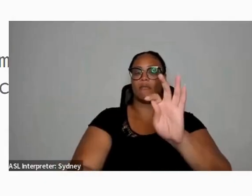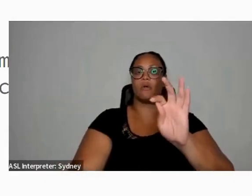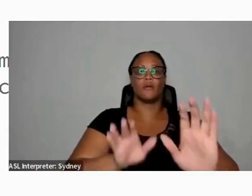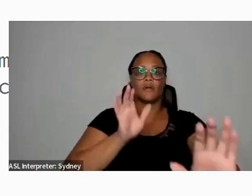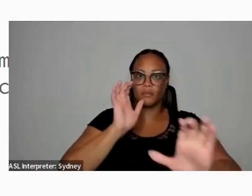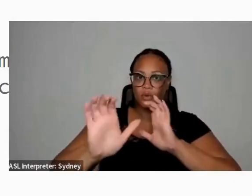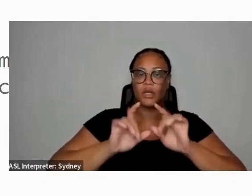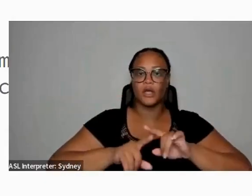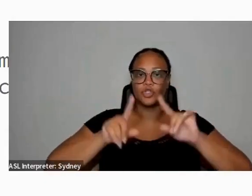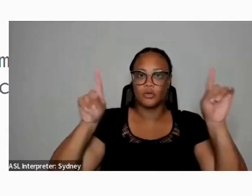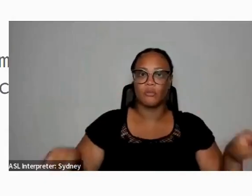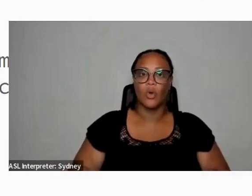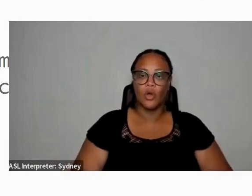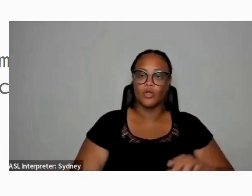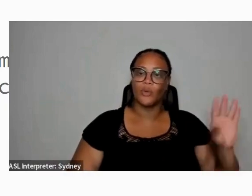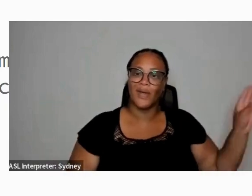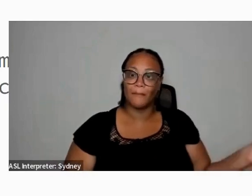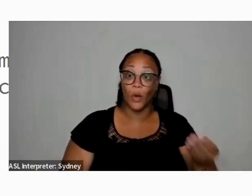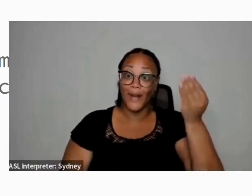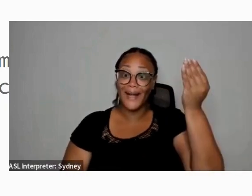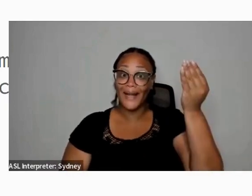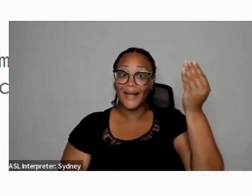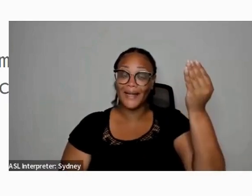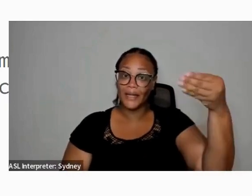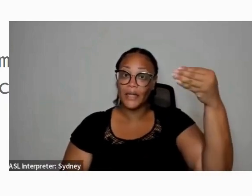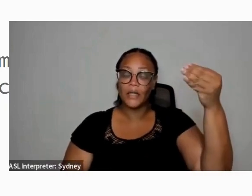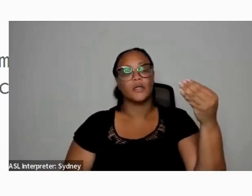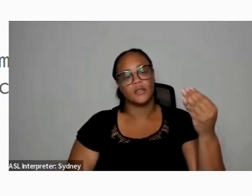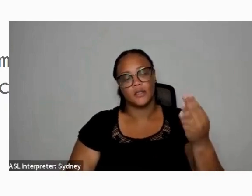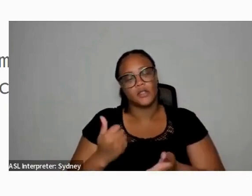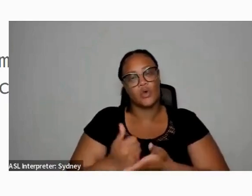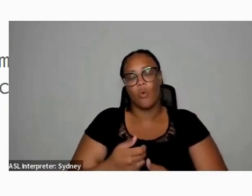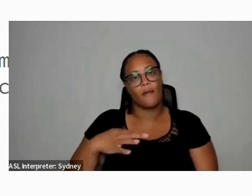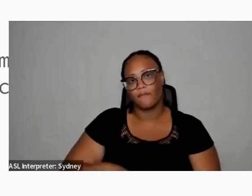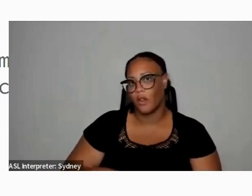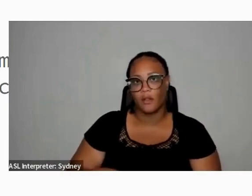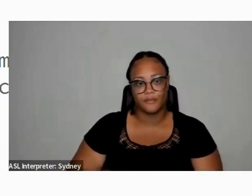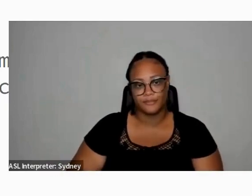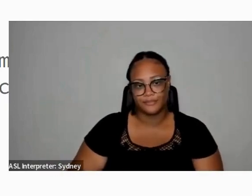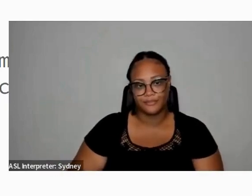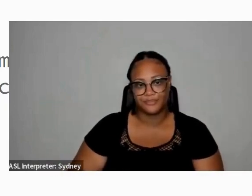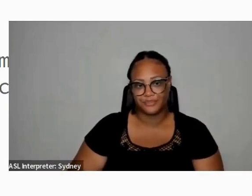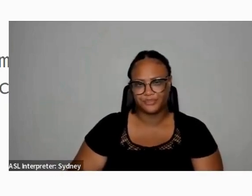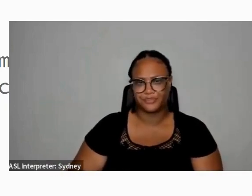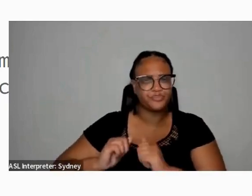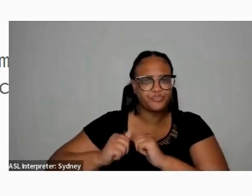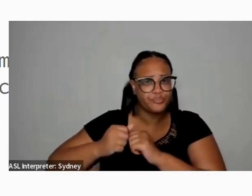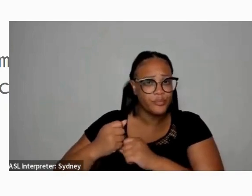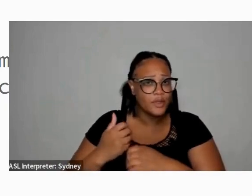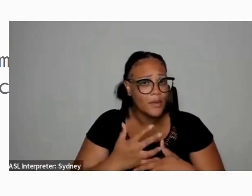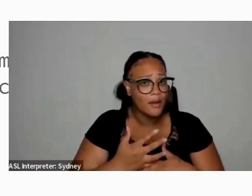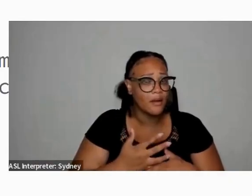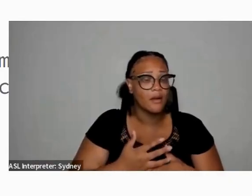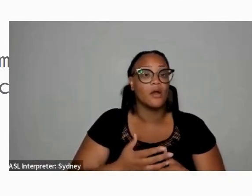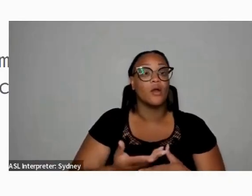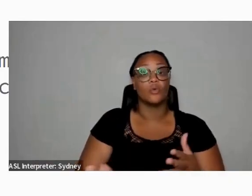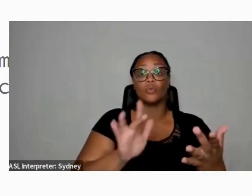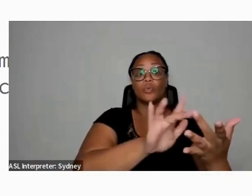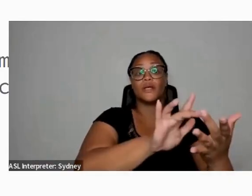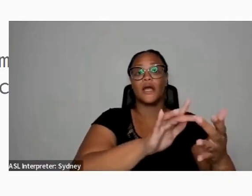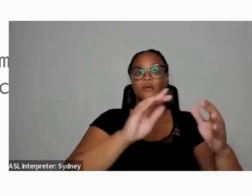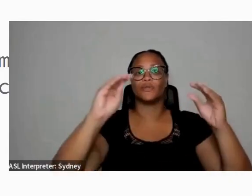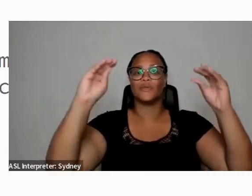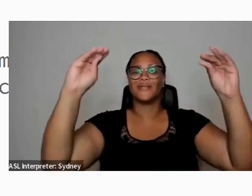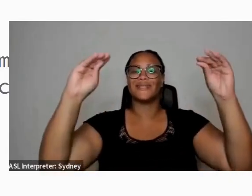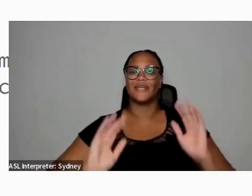that's easily accessed, can be very helpful. So to prepare for this, You can reach out to your student's classroom